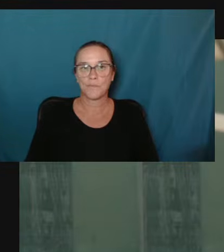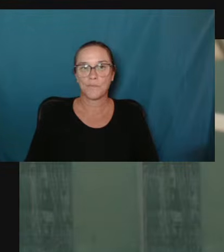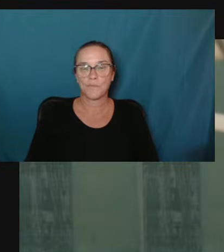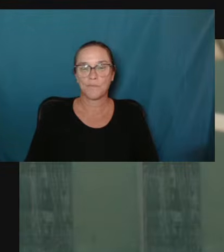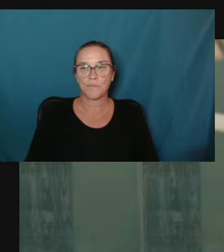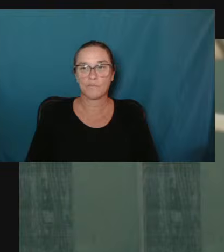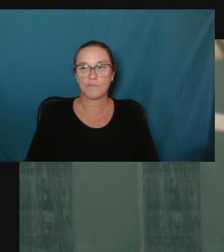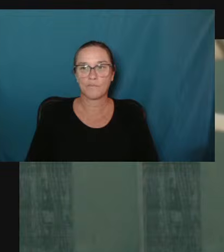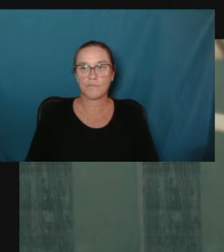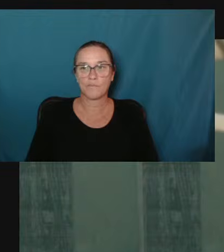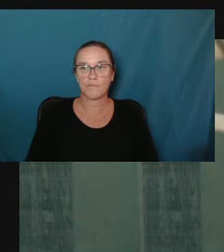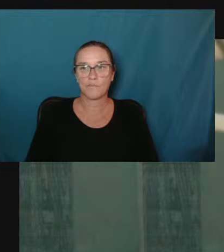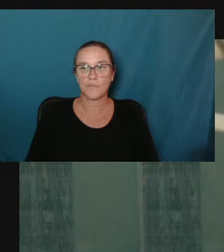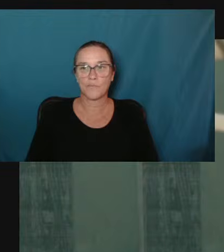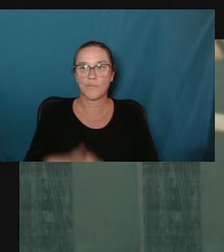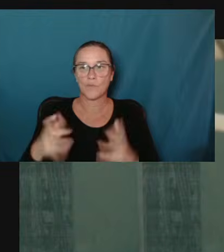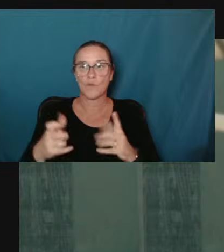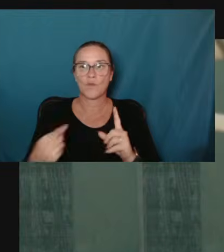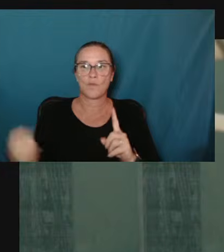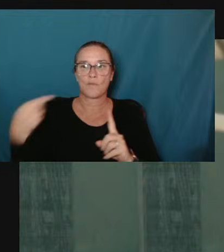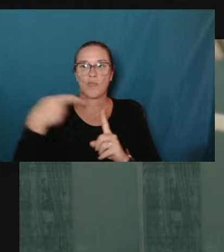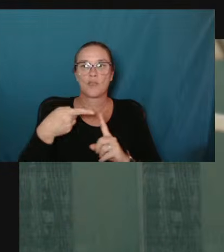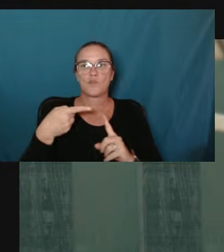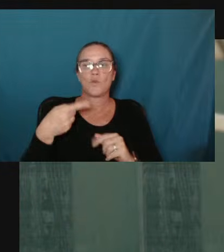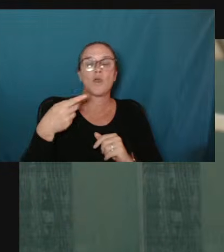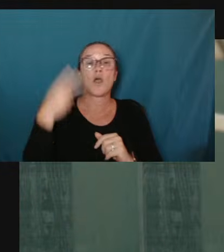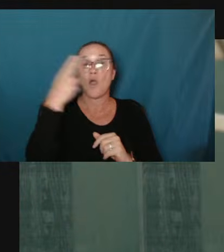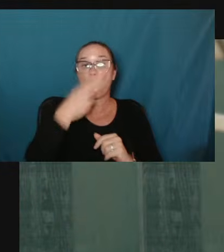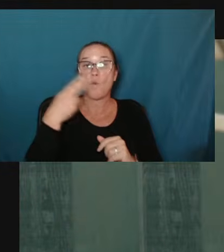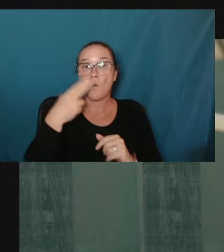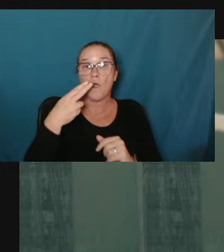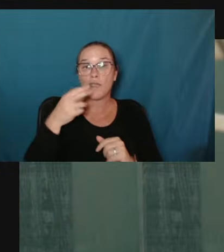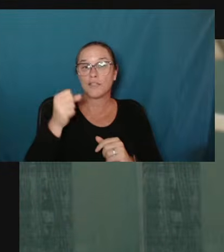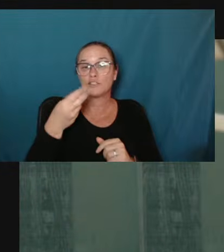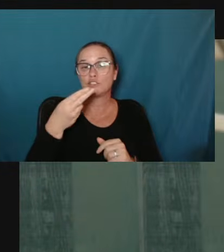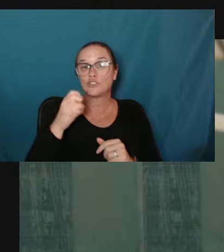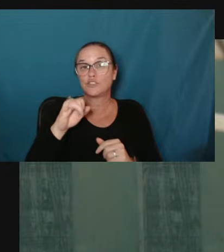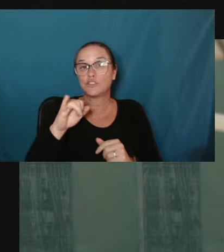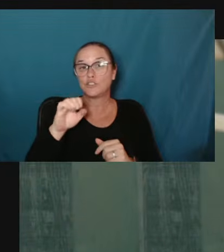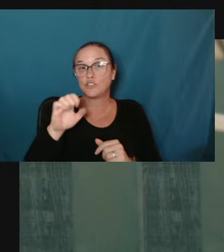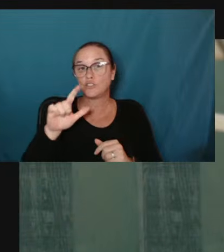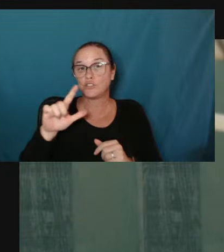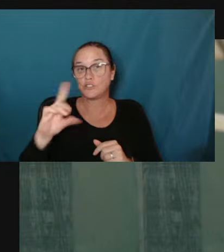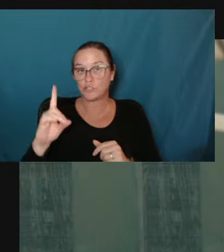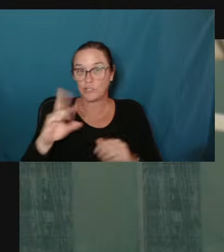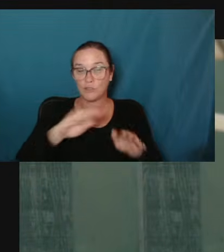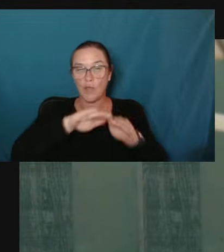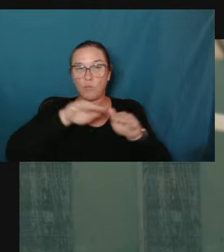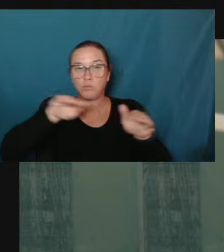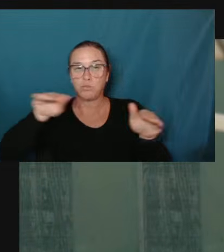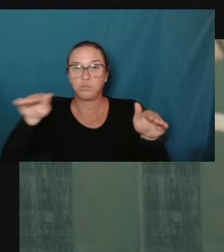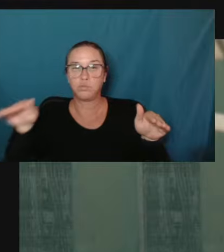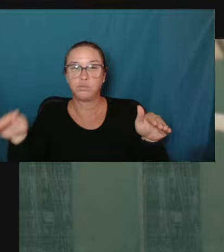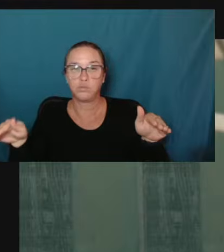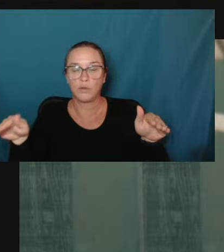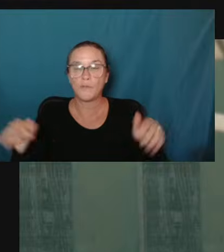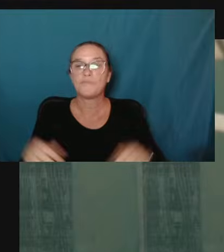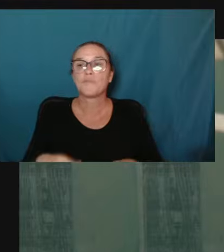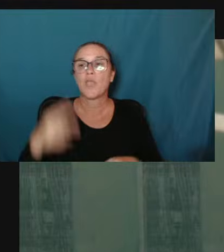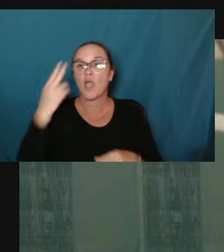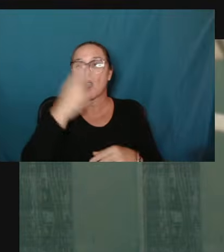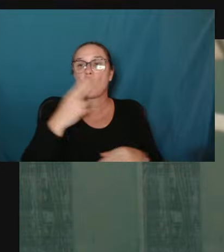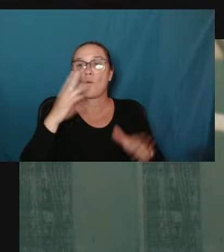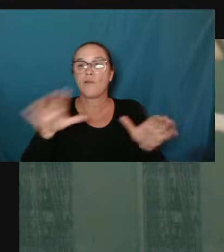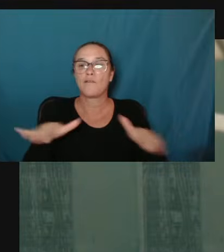So let's go back to just the Hawaiian shield. And Hawaiian volcanoes,